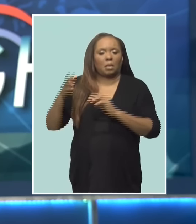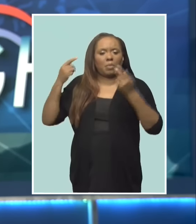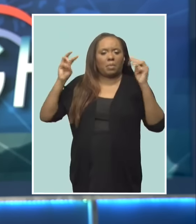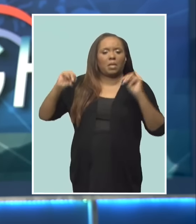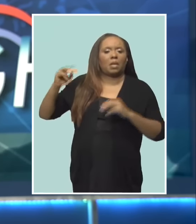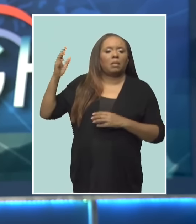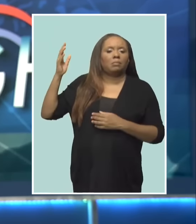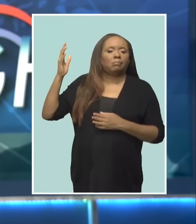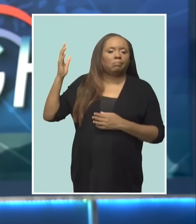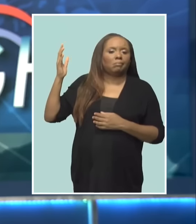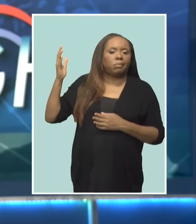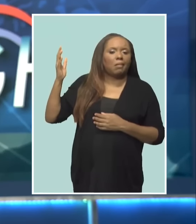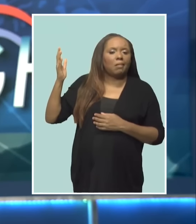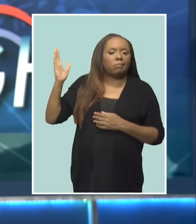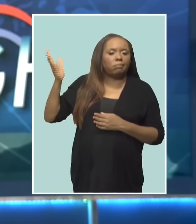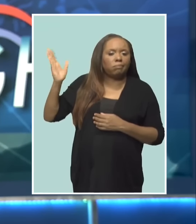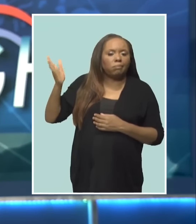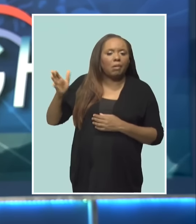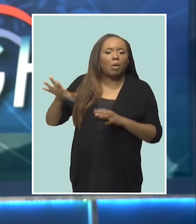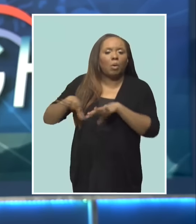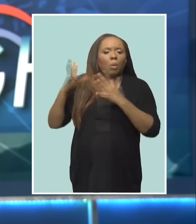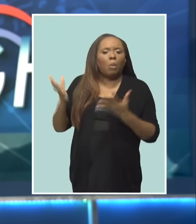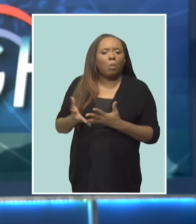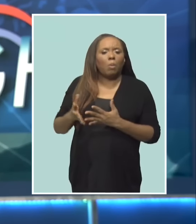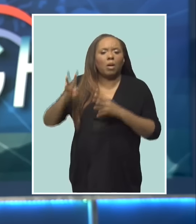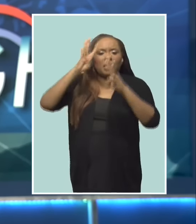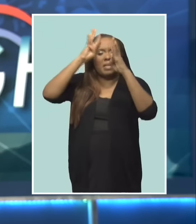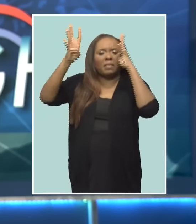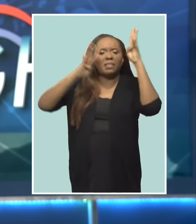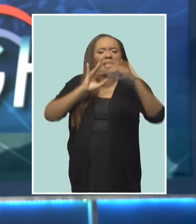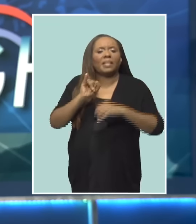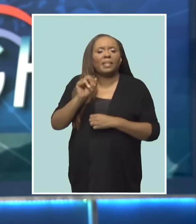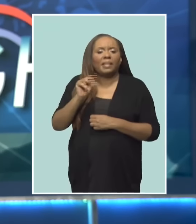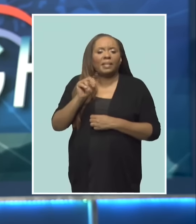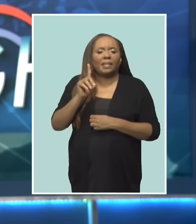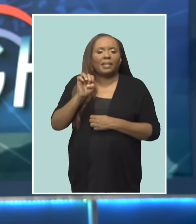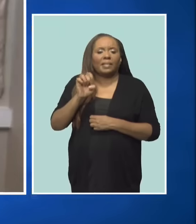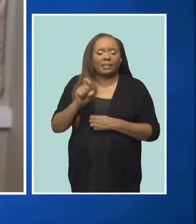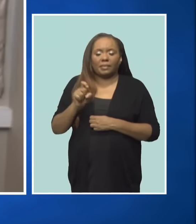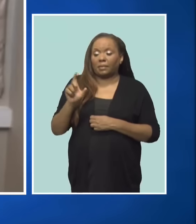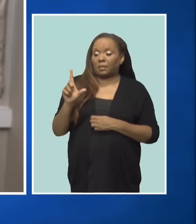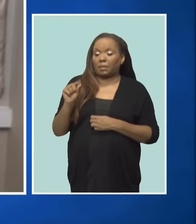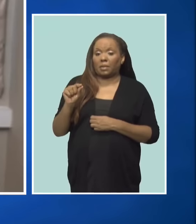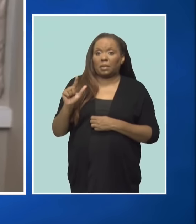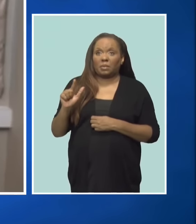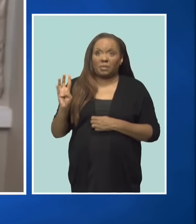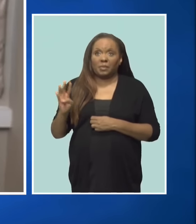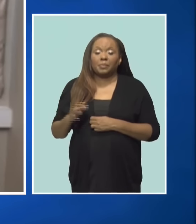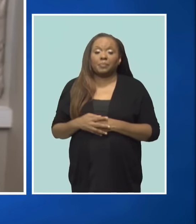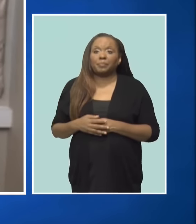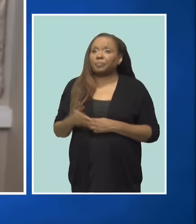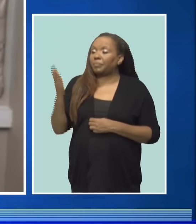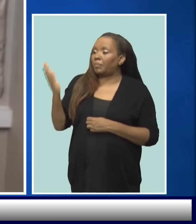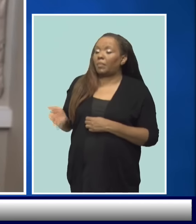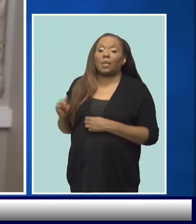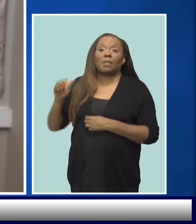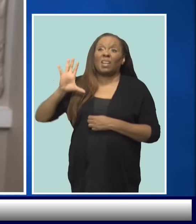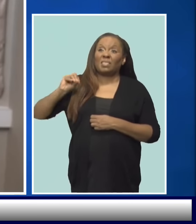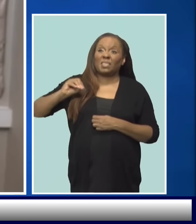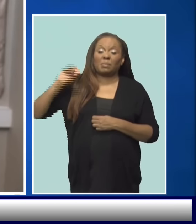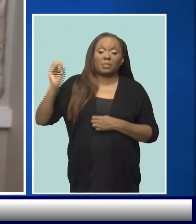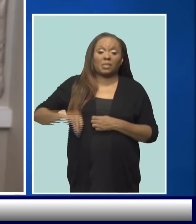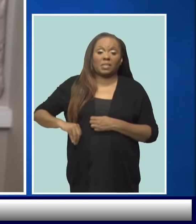Innovation Index 2024 by the World Intellectual Property Organization. The 50% tax credits on investment